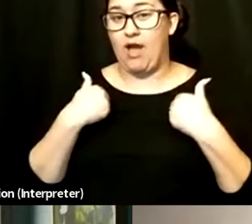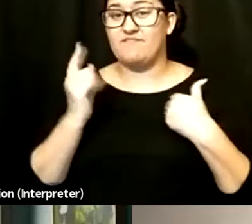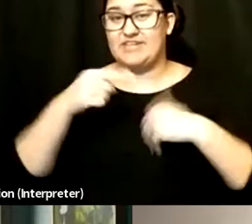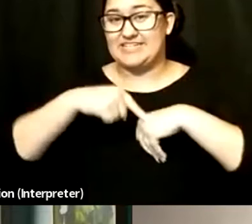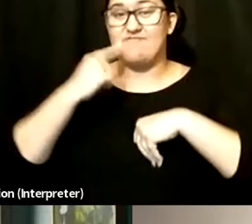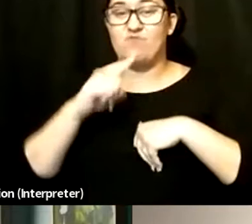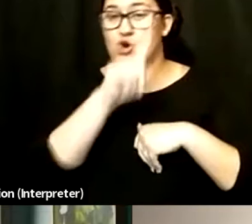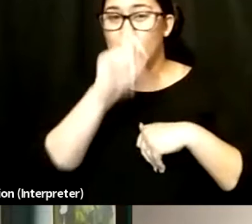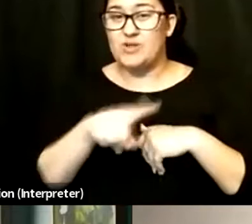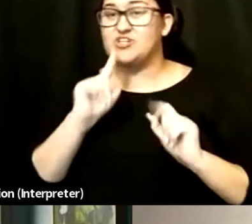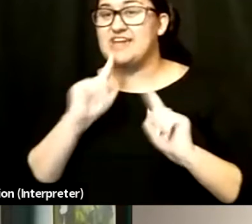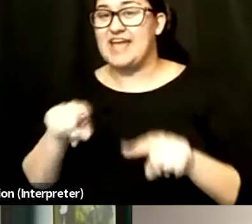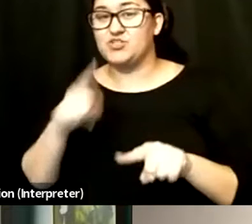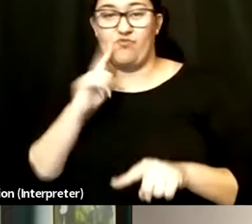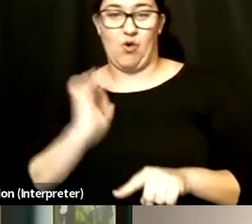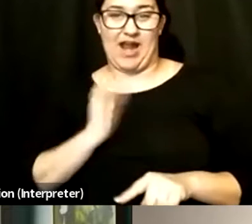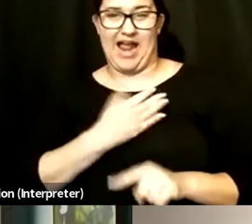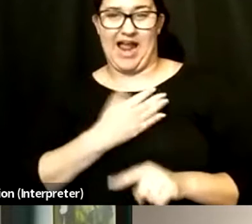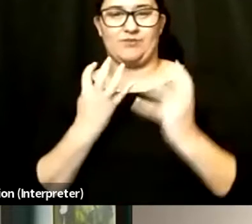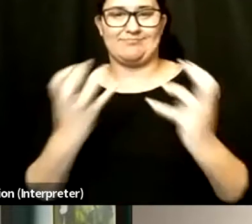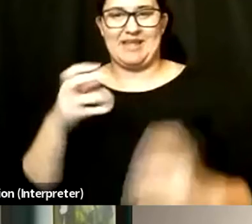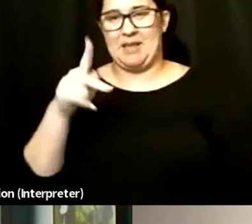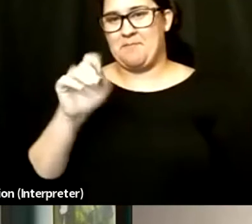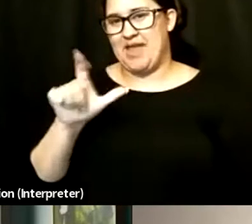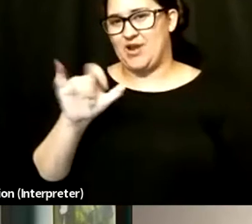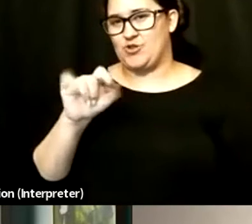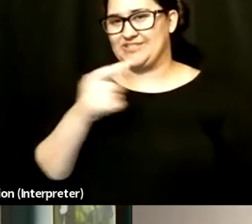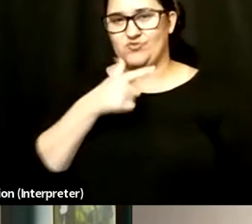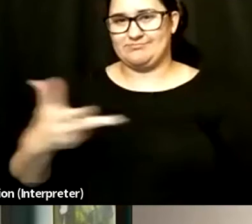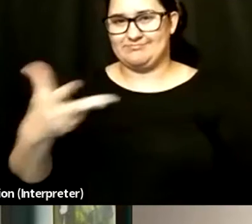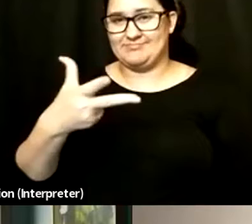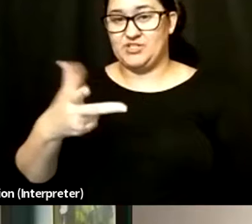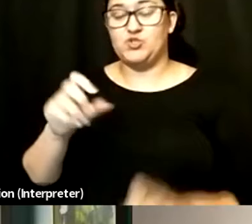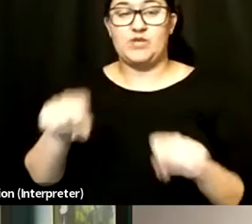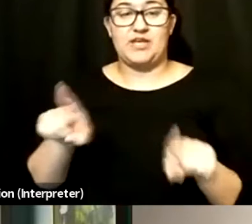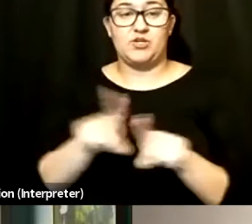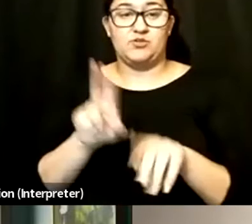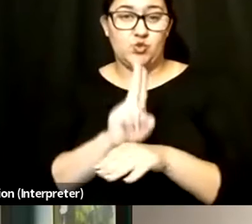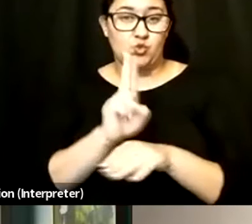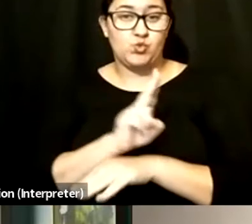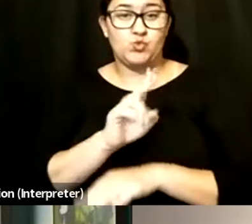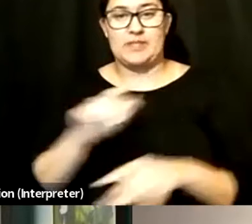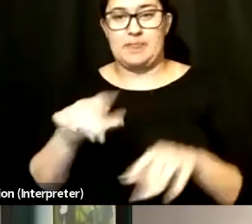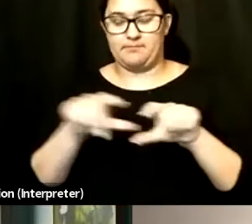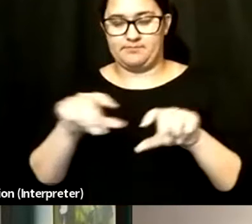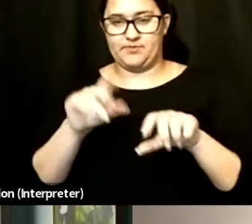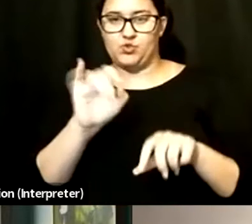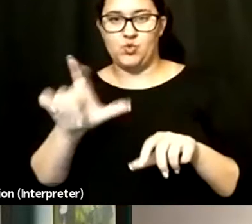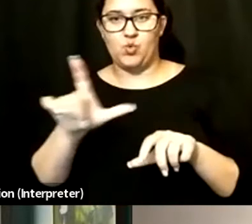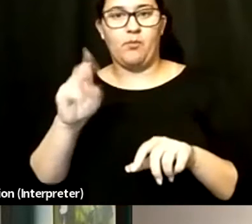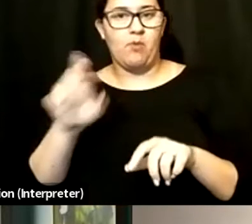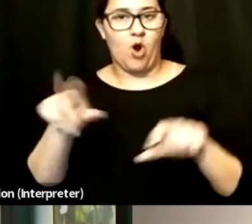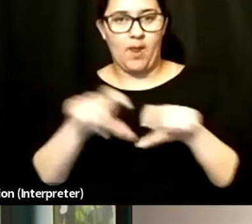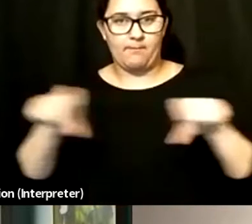and answers with our panelists. We will use the Q&A function at your toolbar on the bottom of your screen. So once again, if